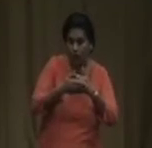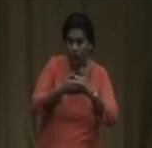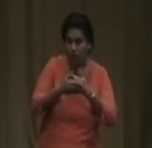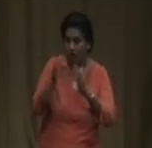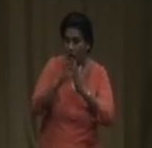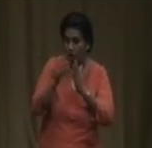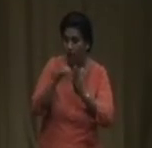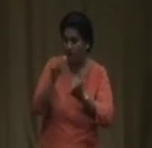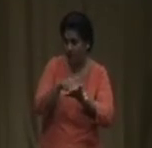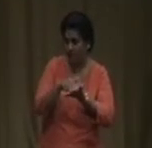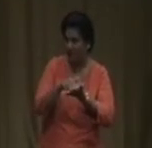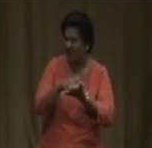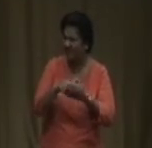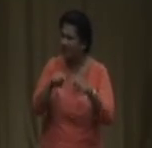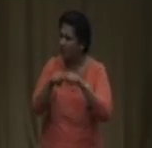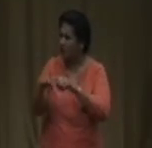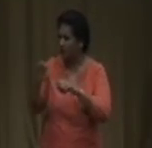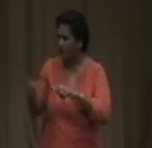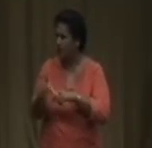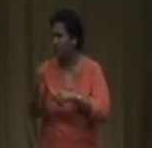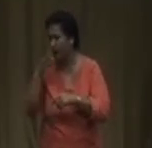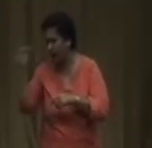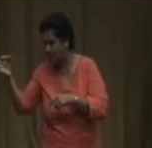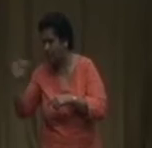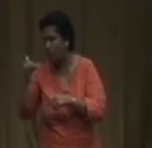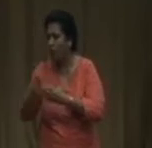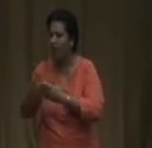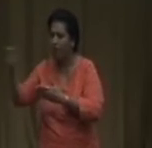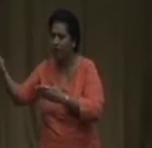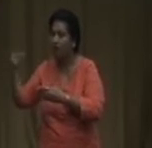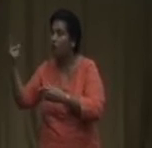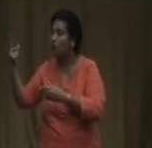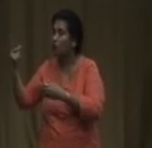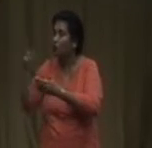have, well, very complicated ways of getting content into your learning